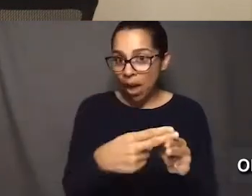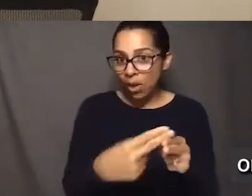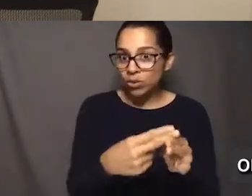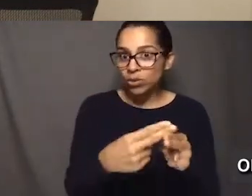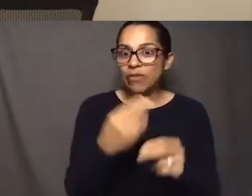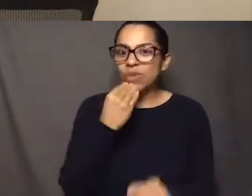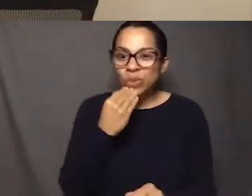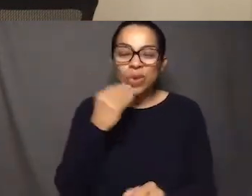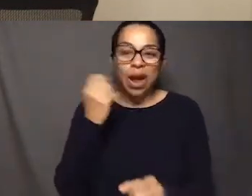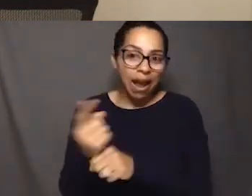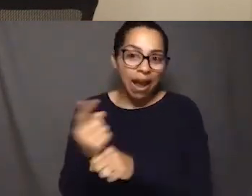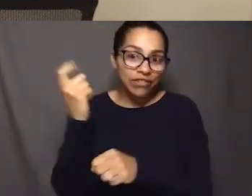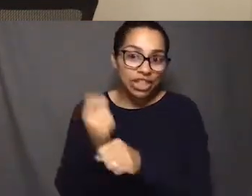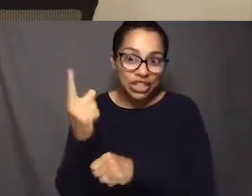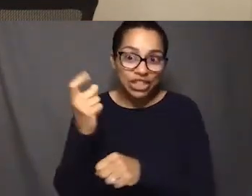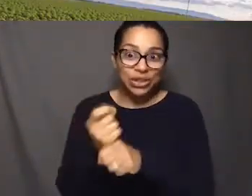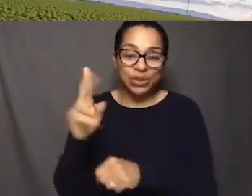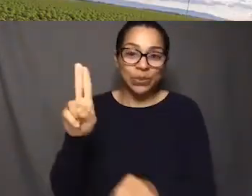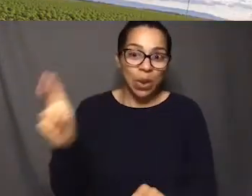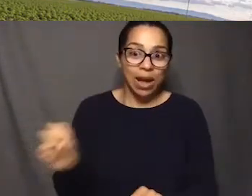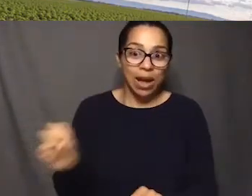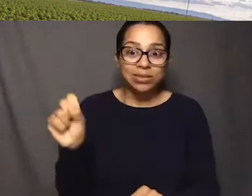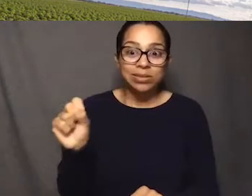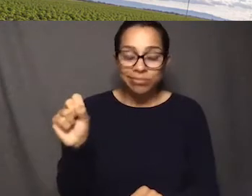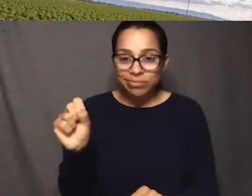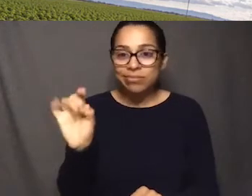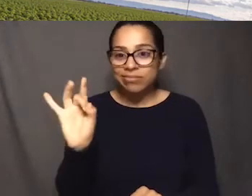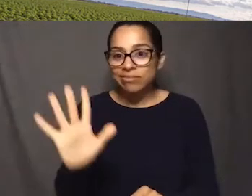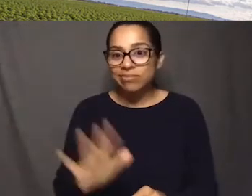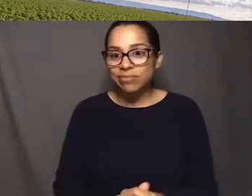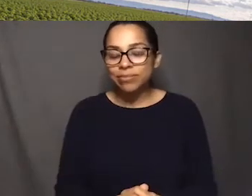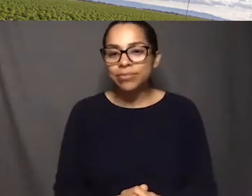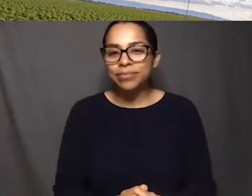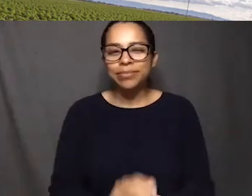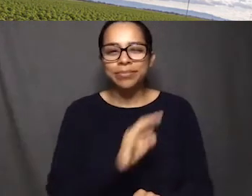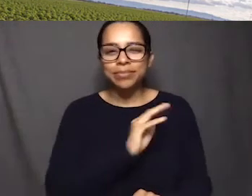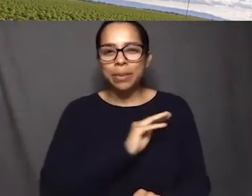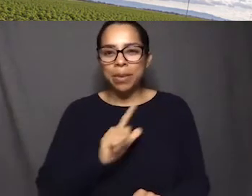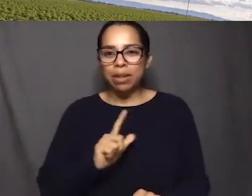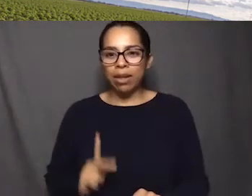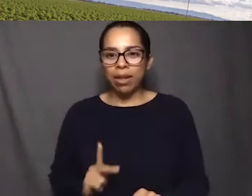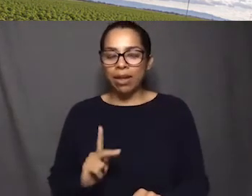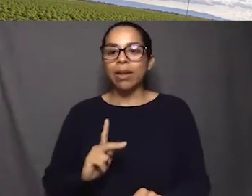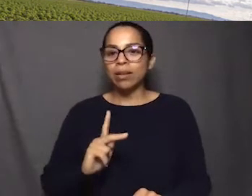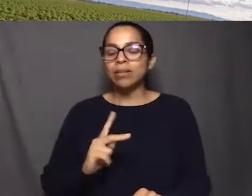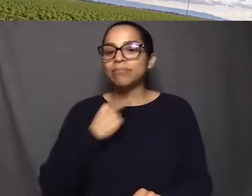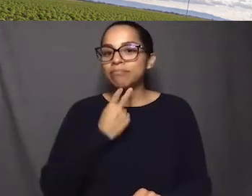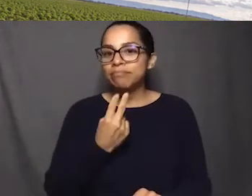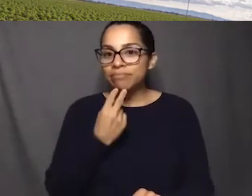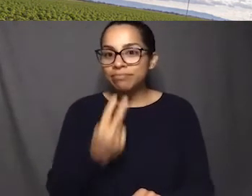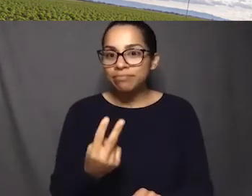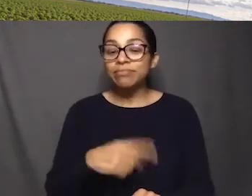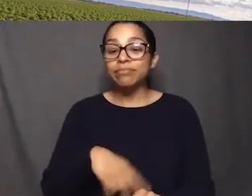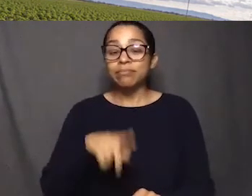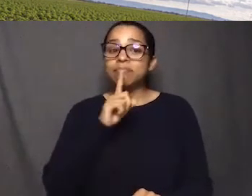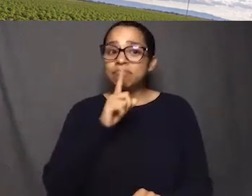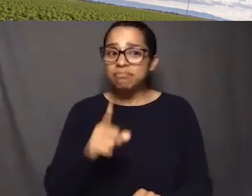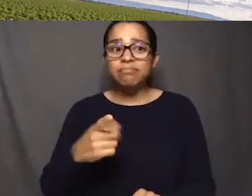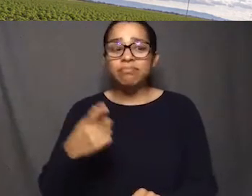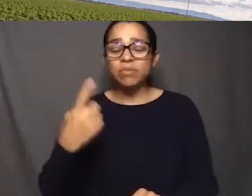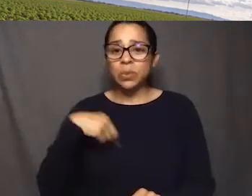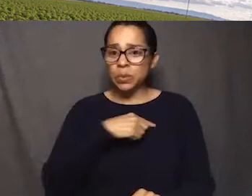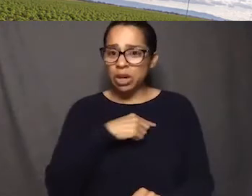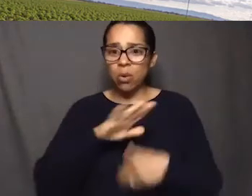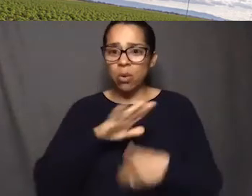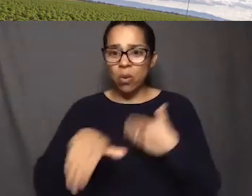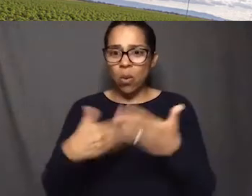food each year in the United States alone. We are all caught in an inescapable network of mutuality,